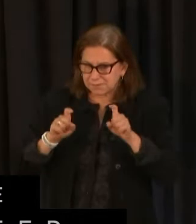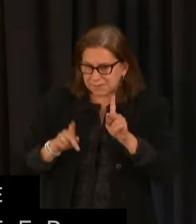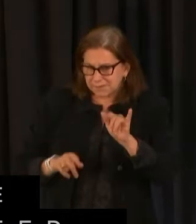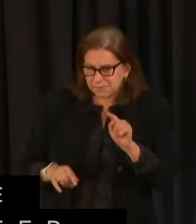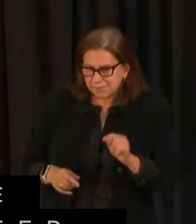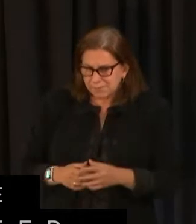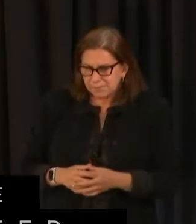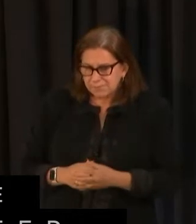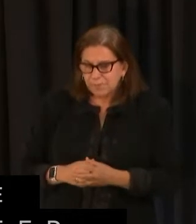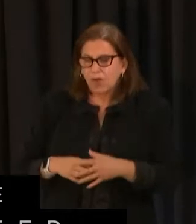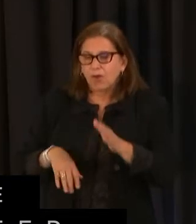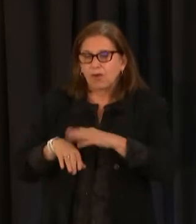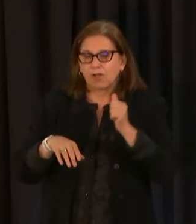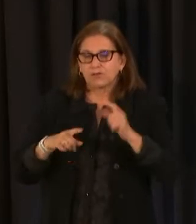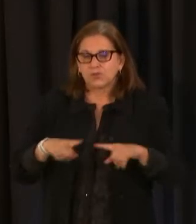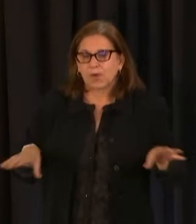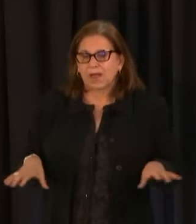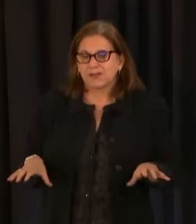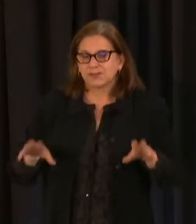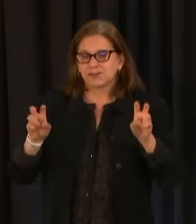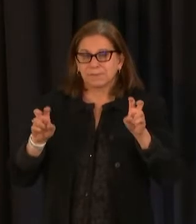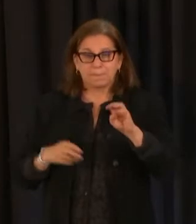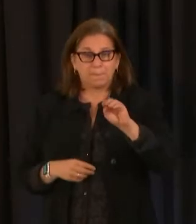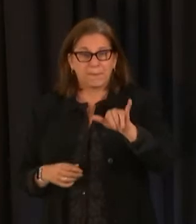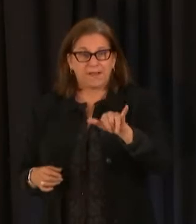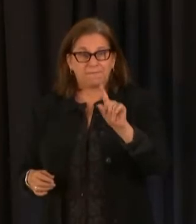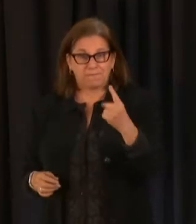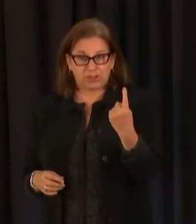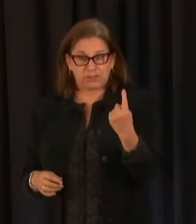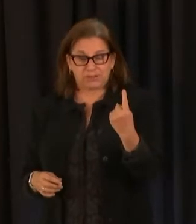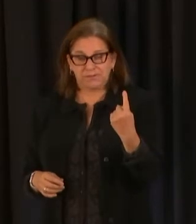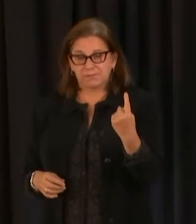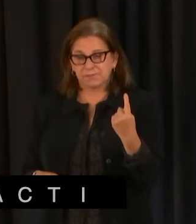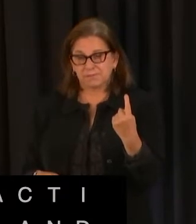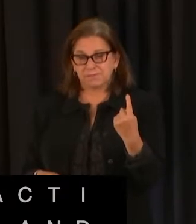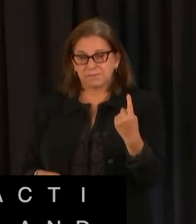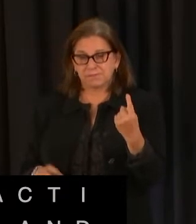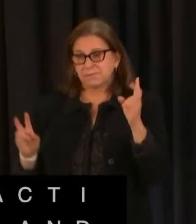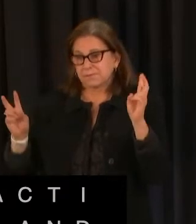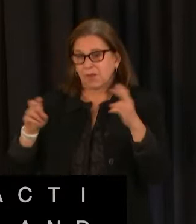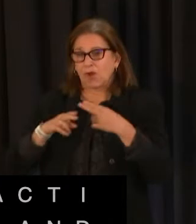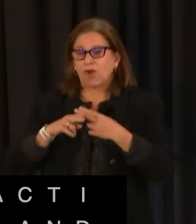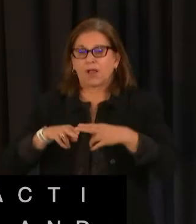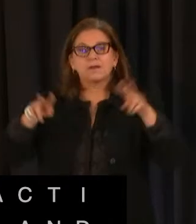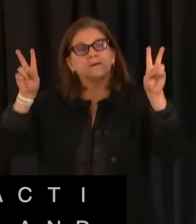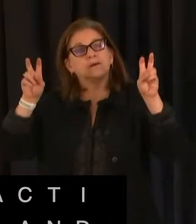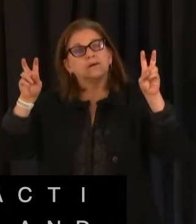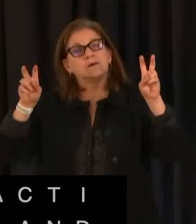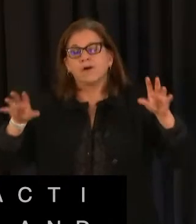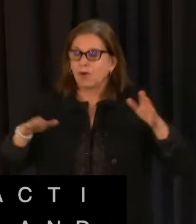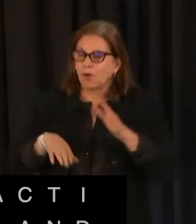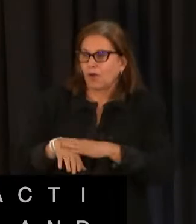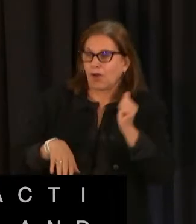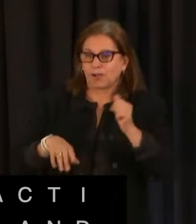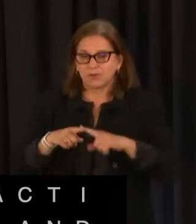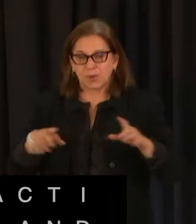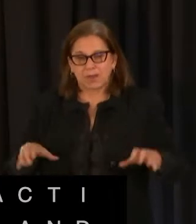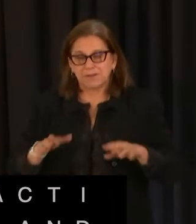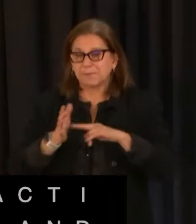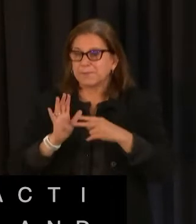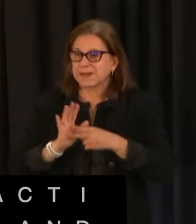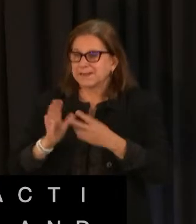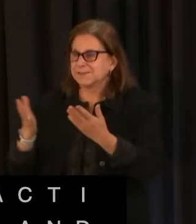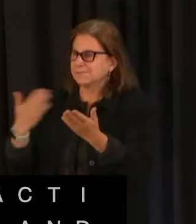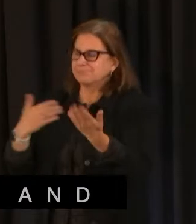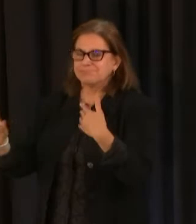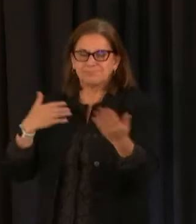May 1st, May 1st, and for more information, you see the link there.